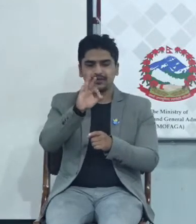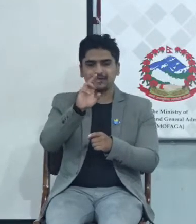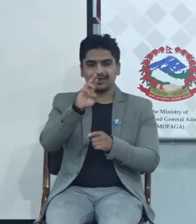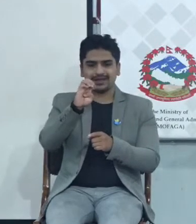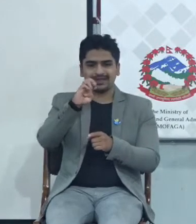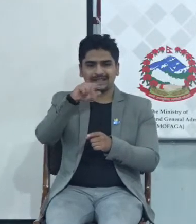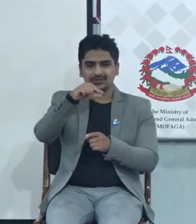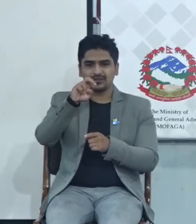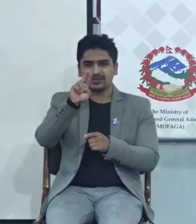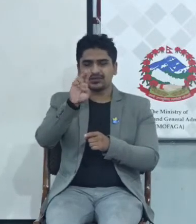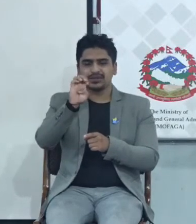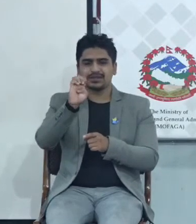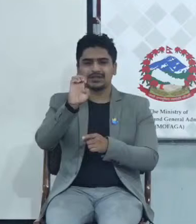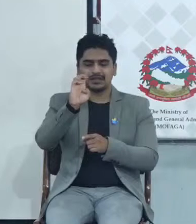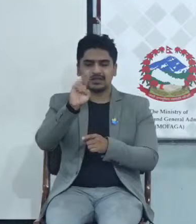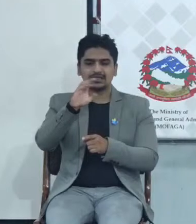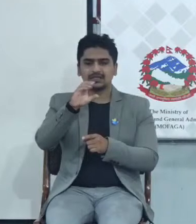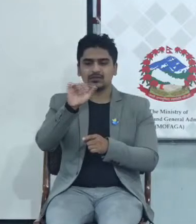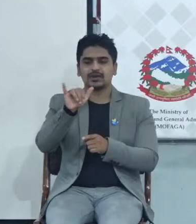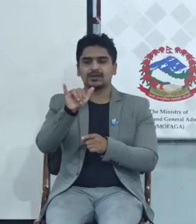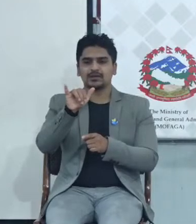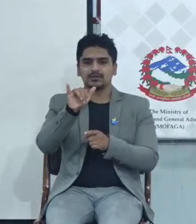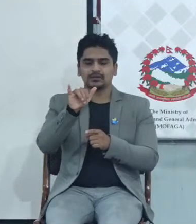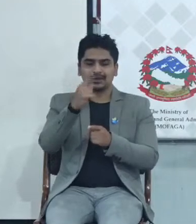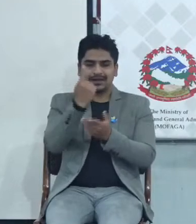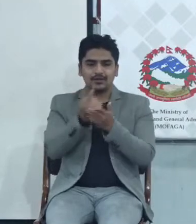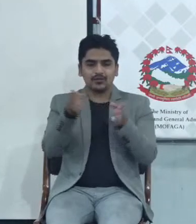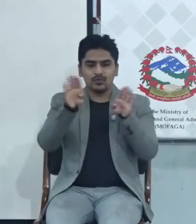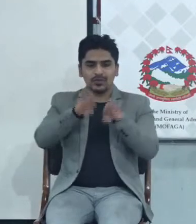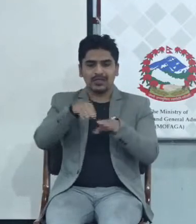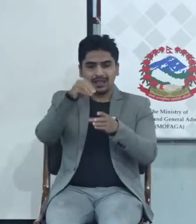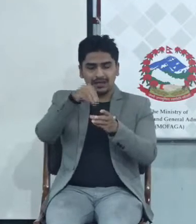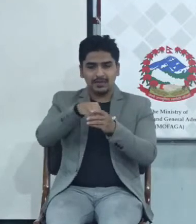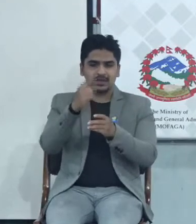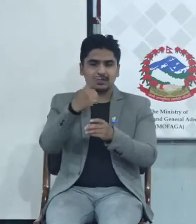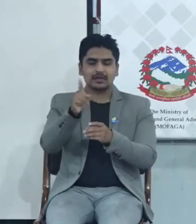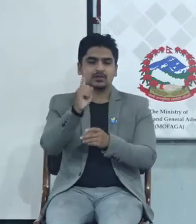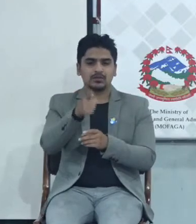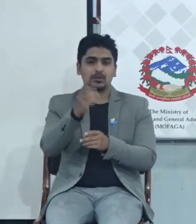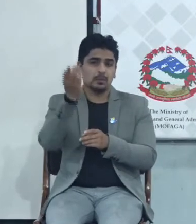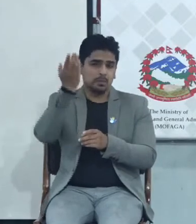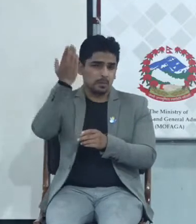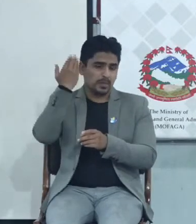Valley, so there is already frequency consumption is very high.